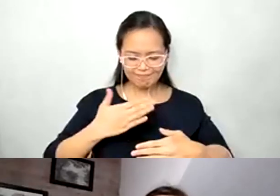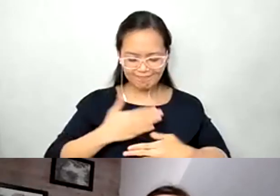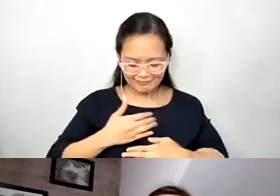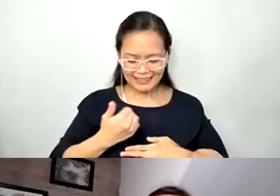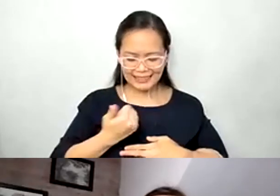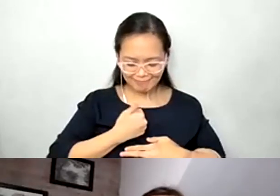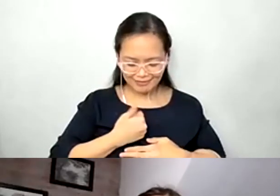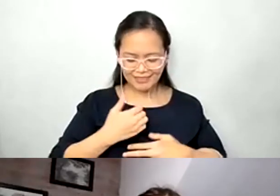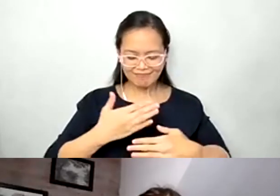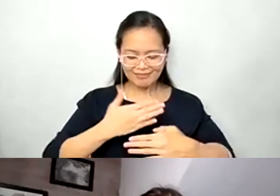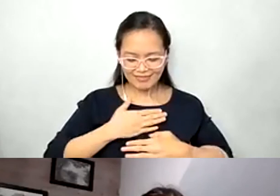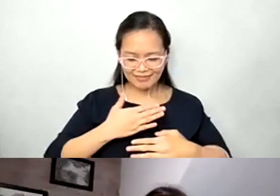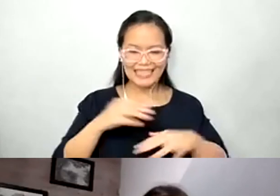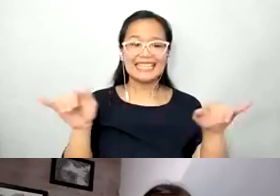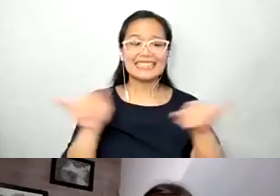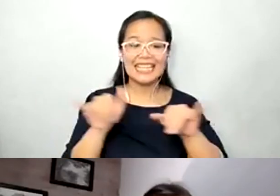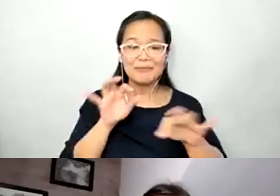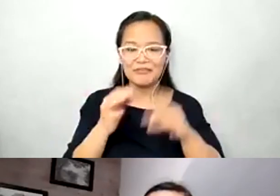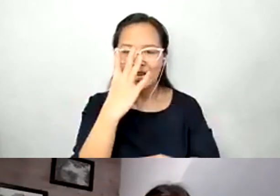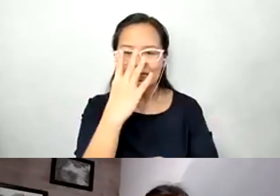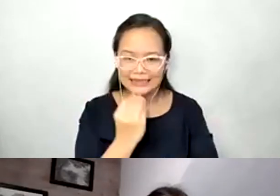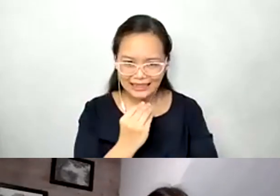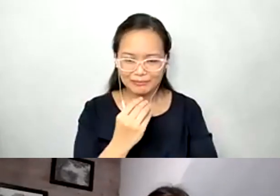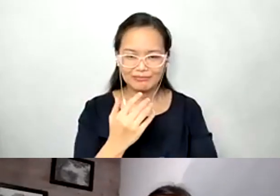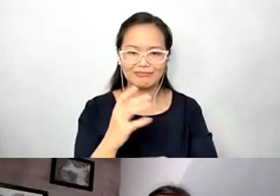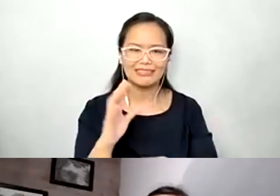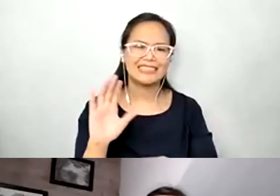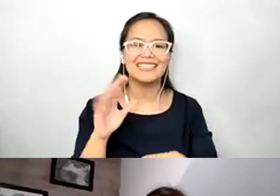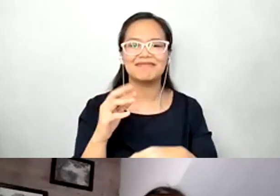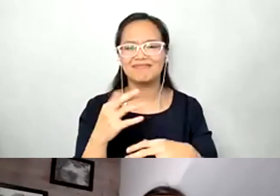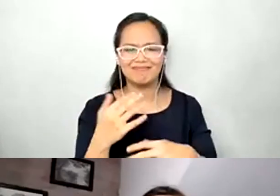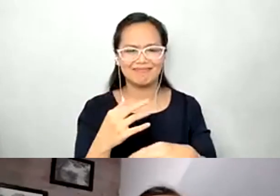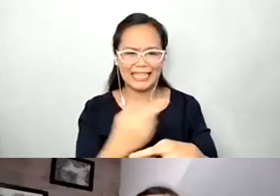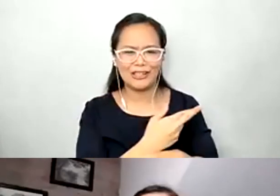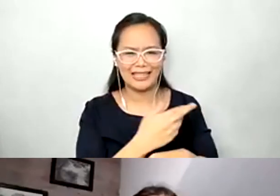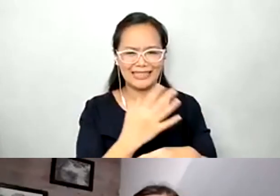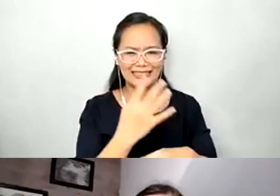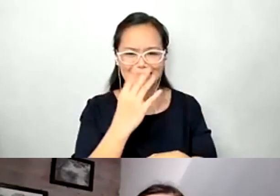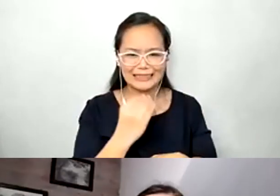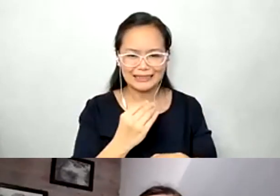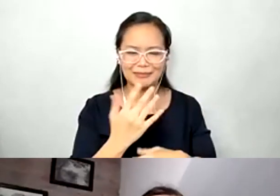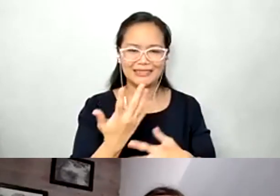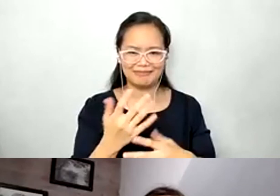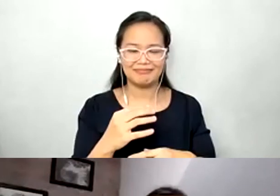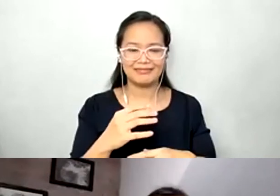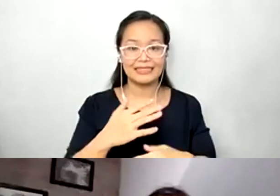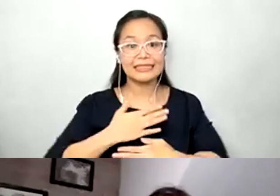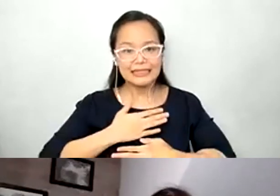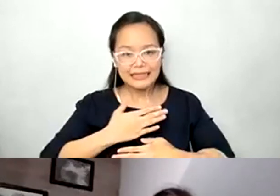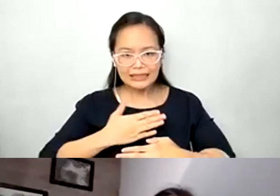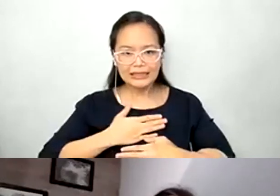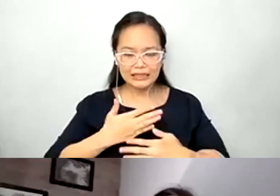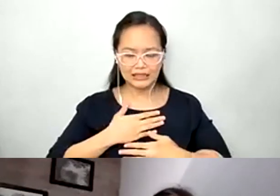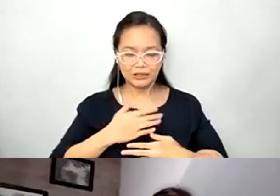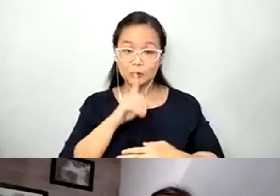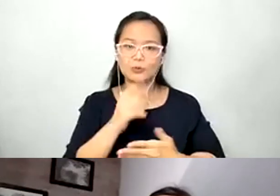you do when you want to sleep. yung regularity na yon. Because that really helps. May mga iba sinasabi